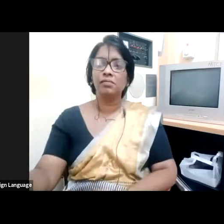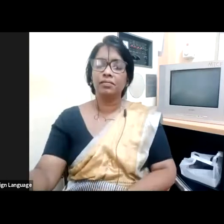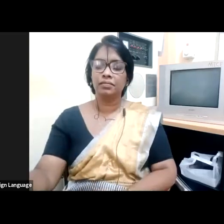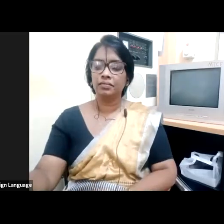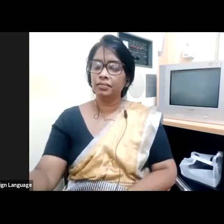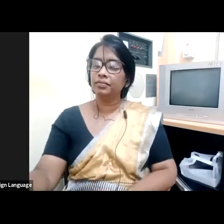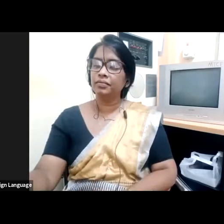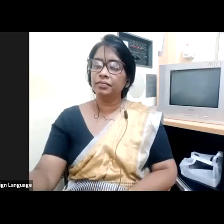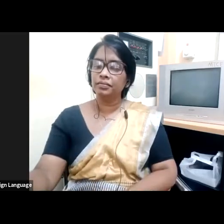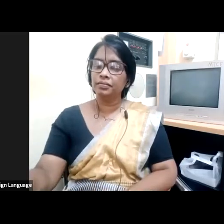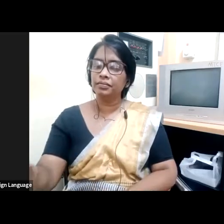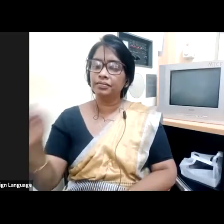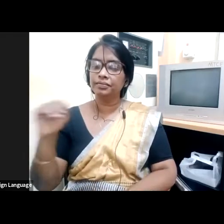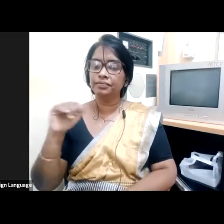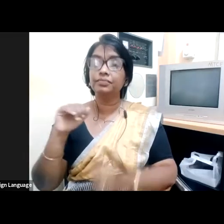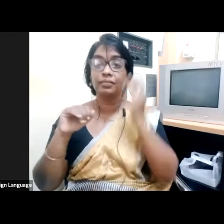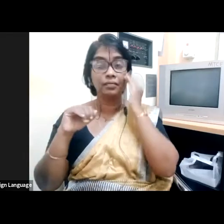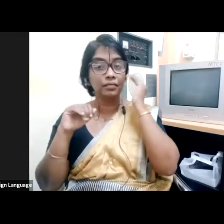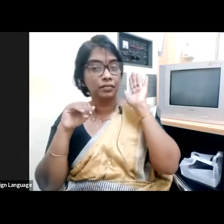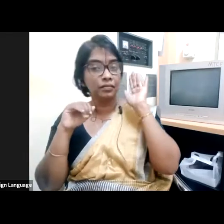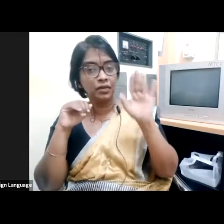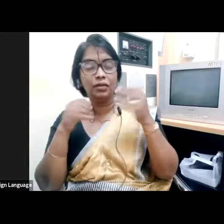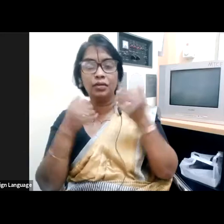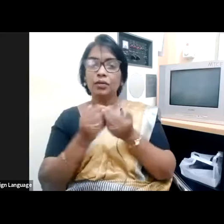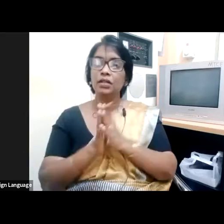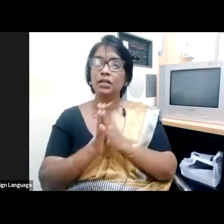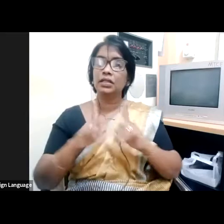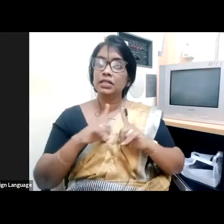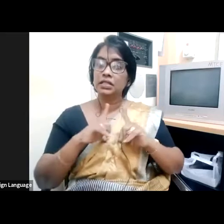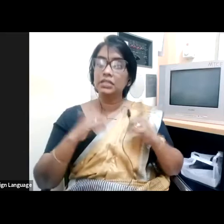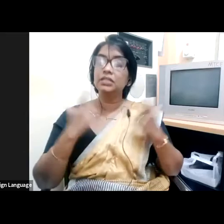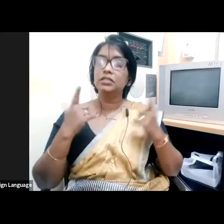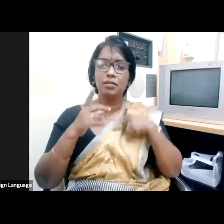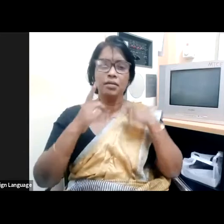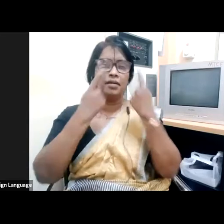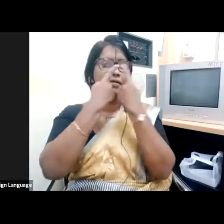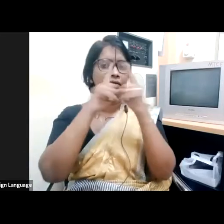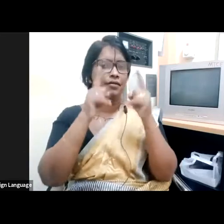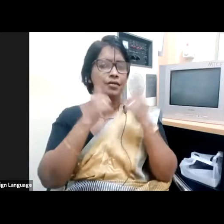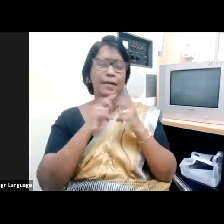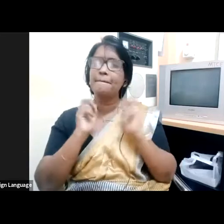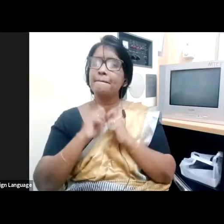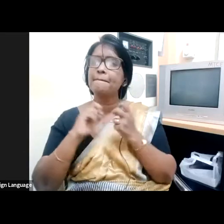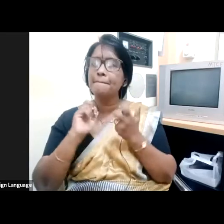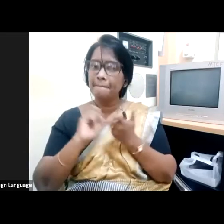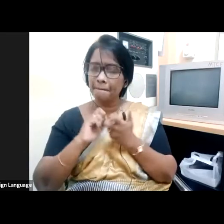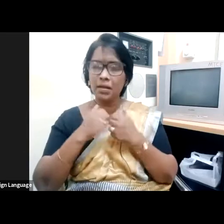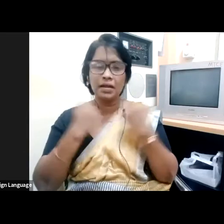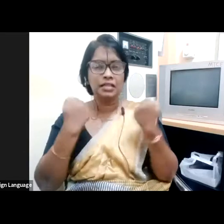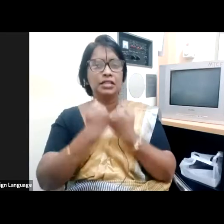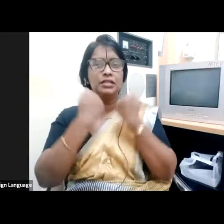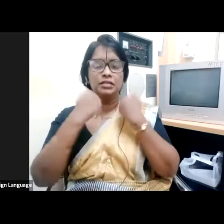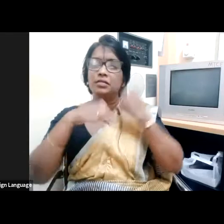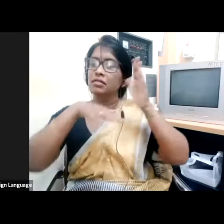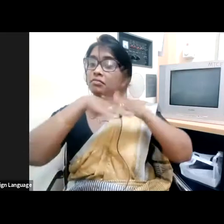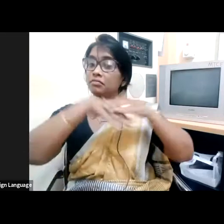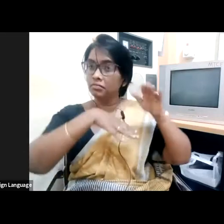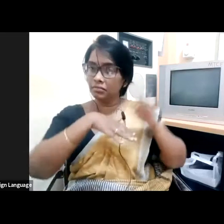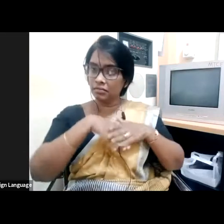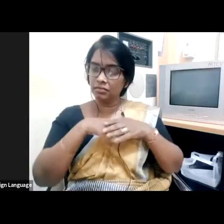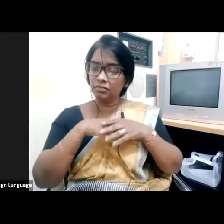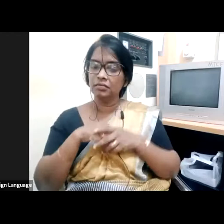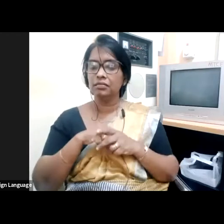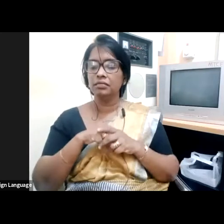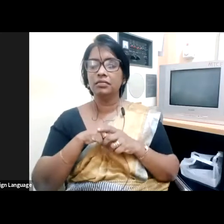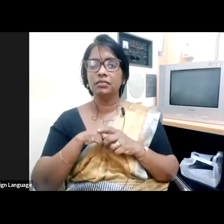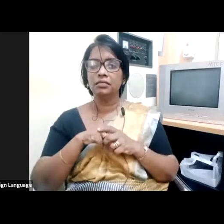is many period life cycles, right? Beyond that, most women will use products that are for one single use, maybe